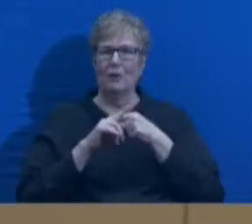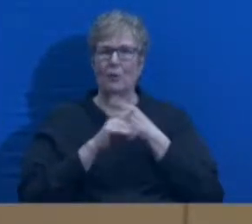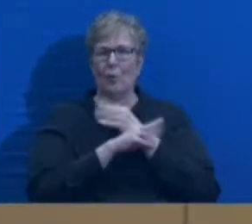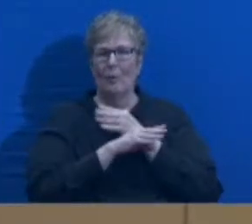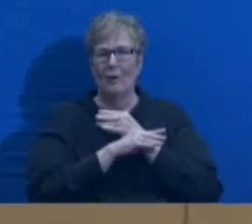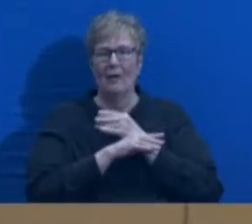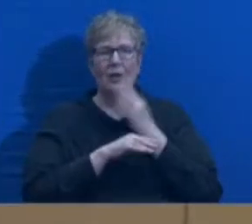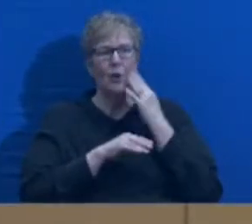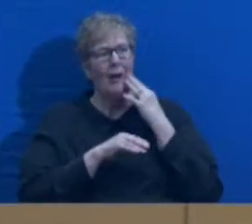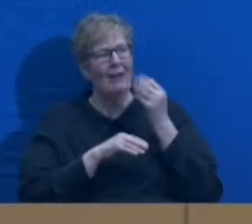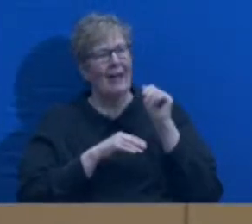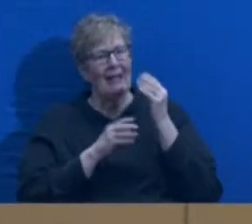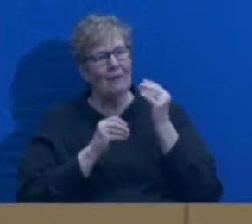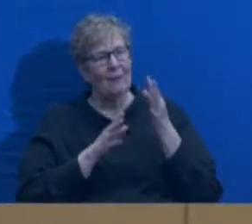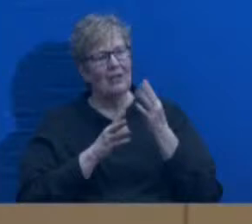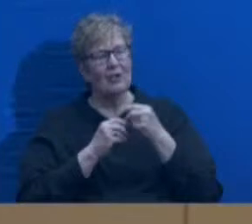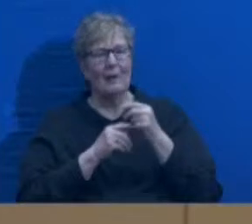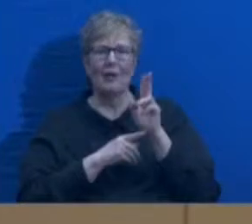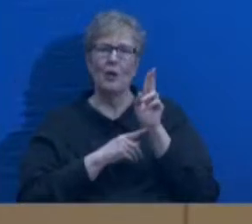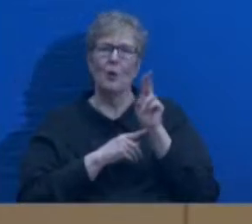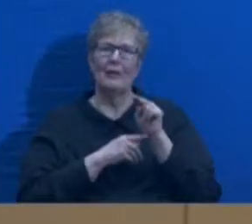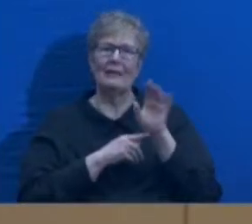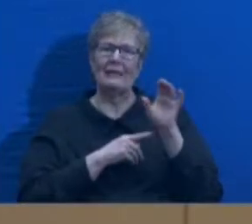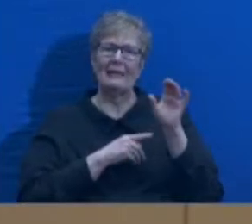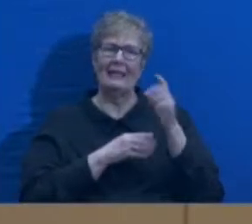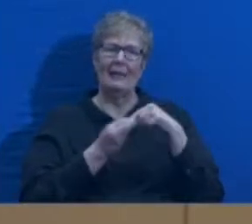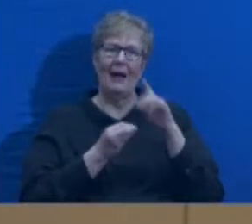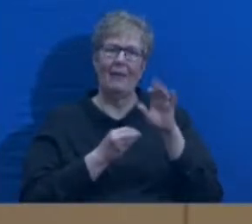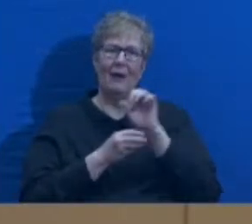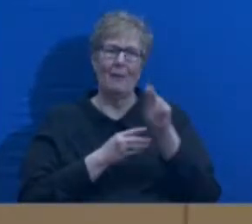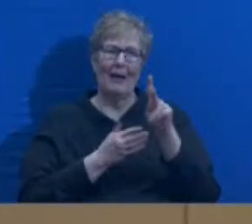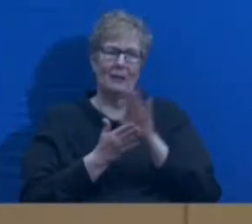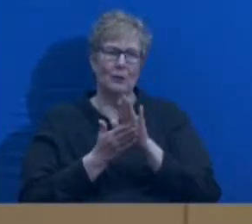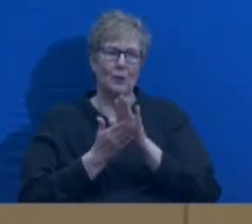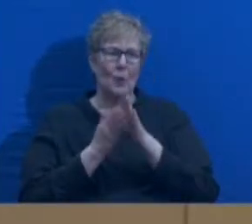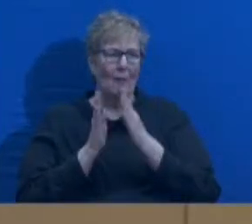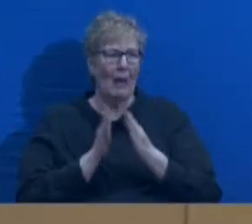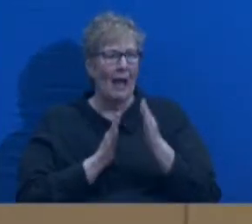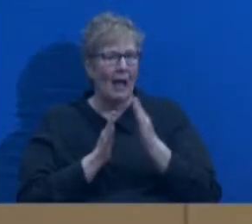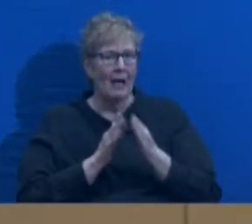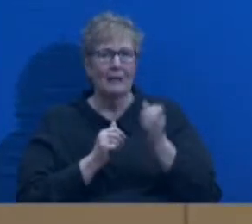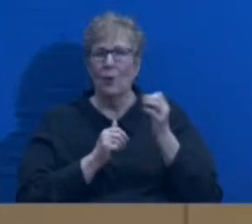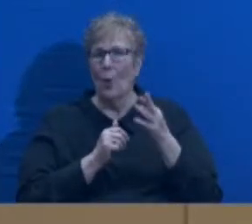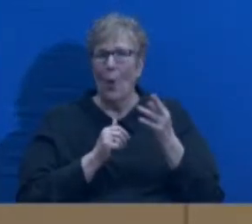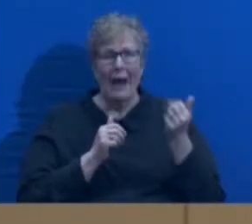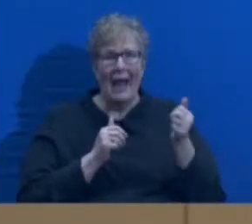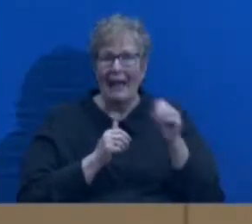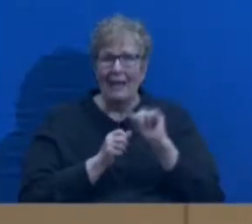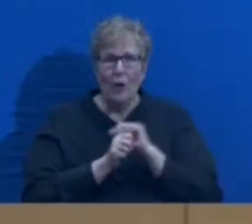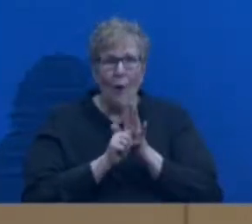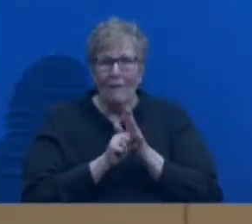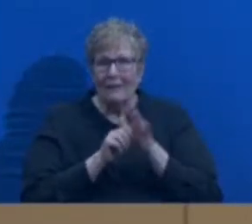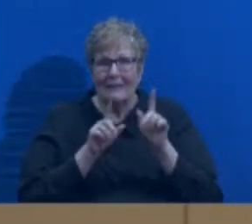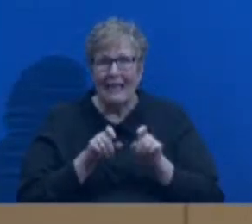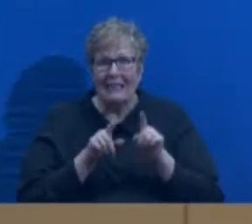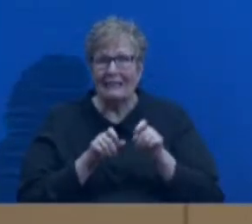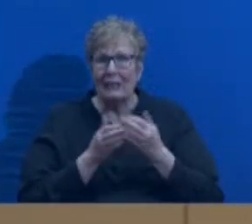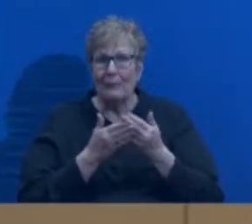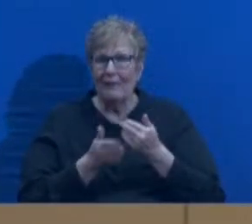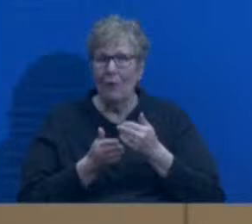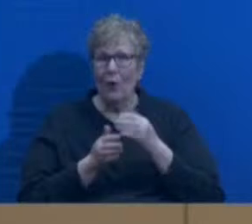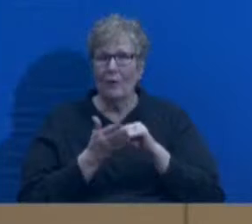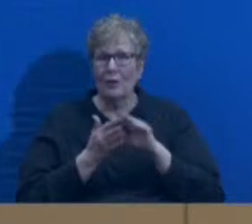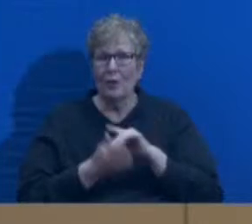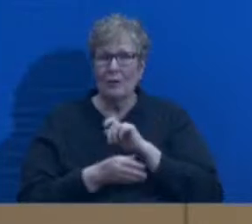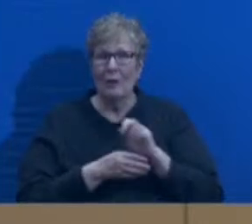at Charlotte about their back to school plans or any COVID testing before students